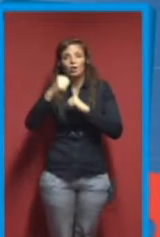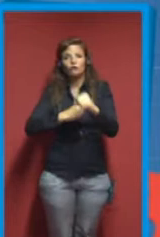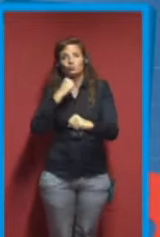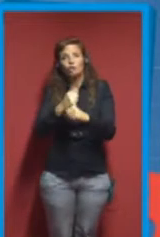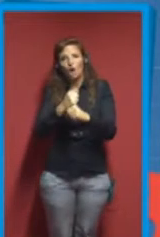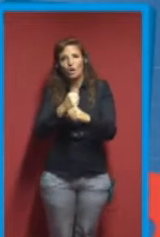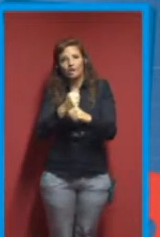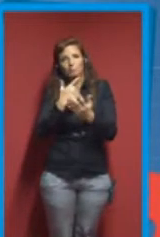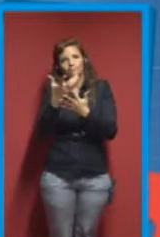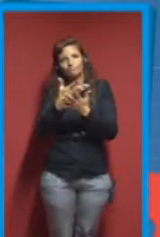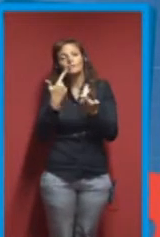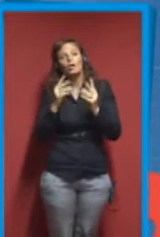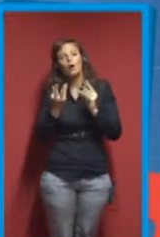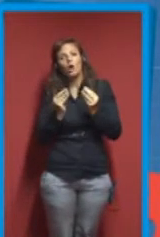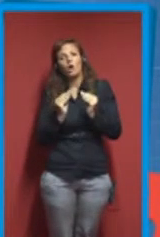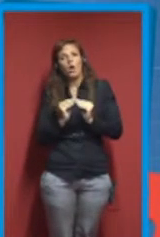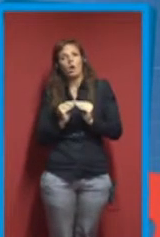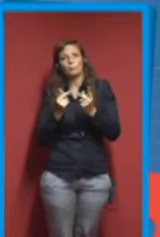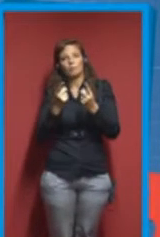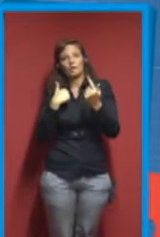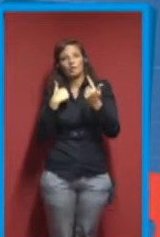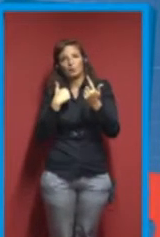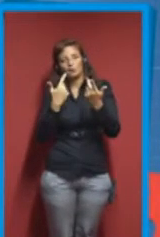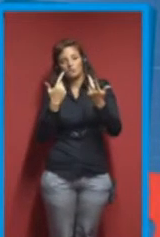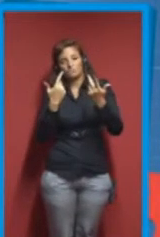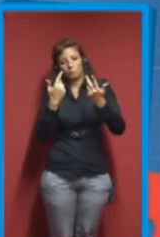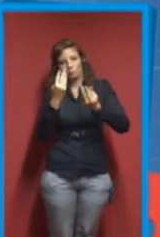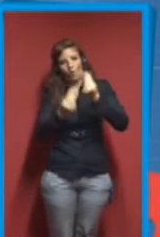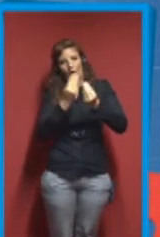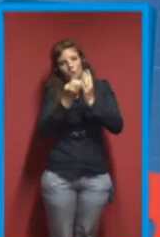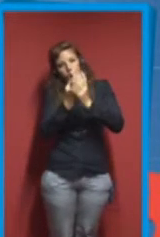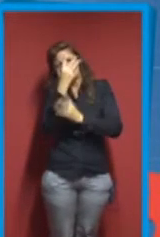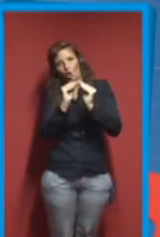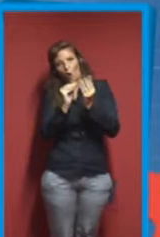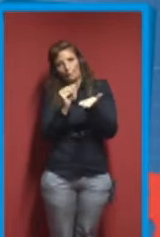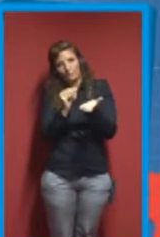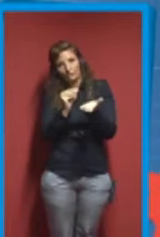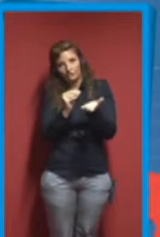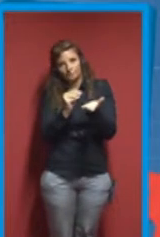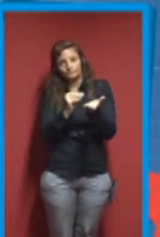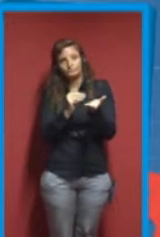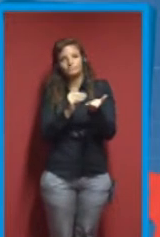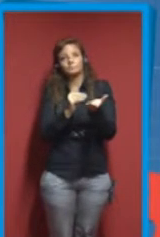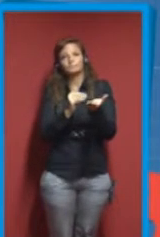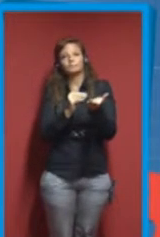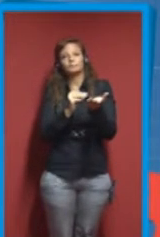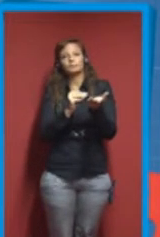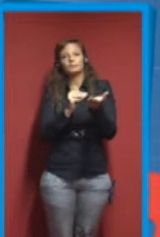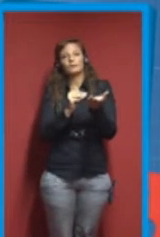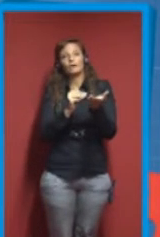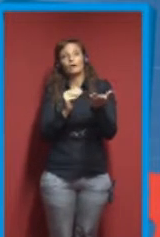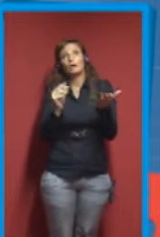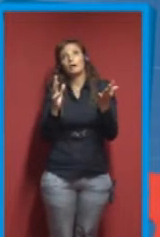a creative, making, hands-on, Geppetto-like exercise, and how over the past 30 years it